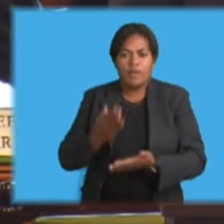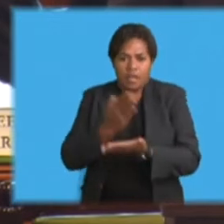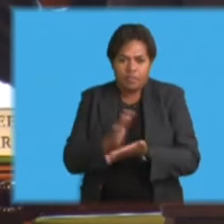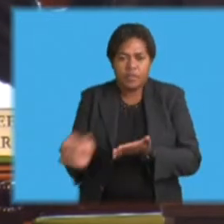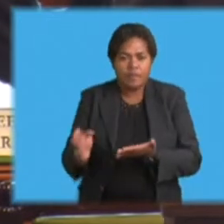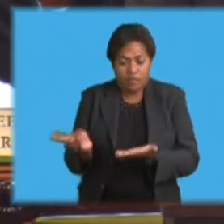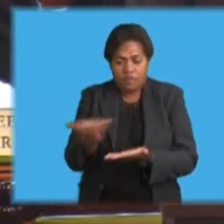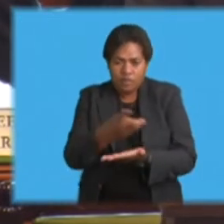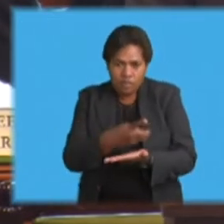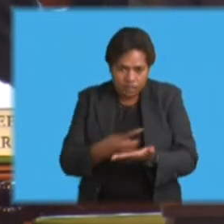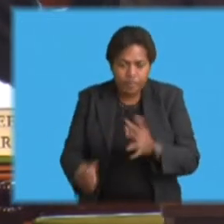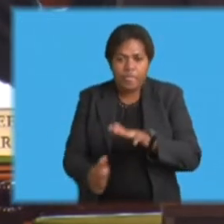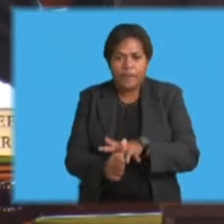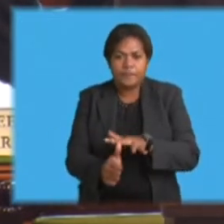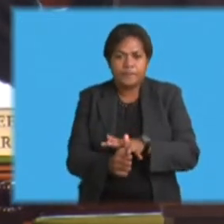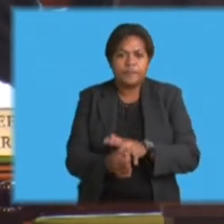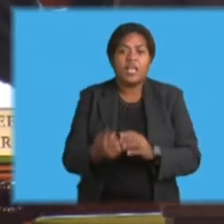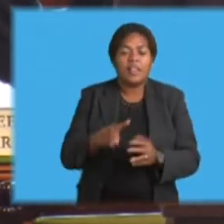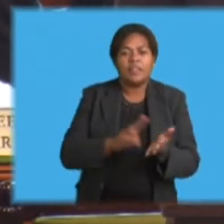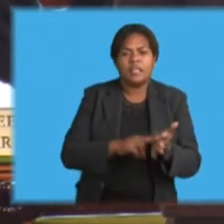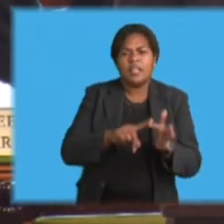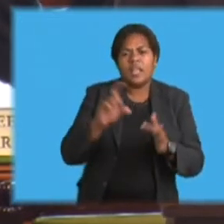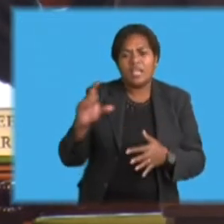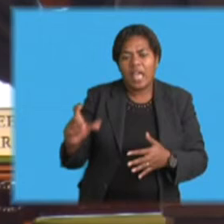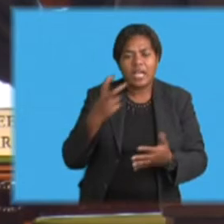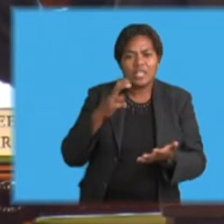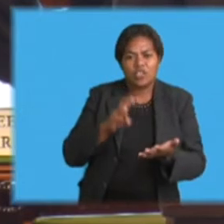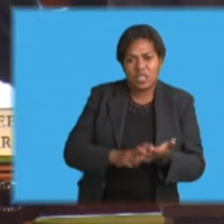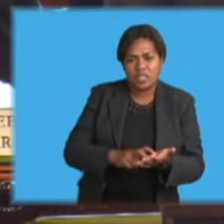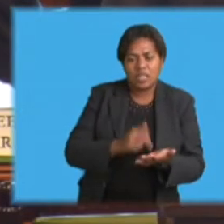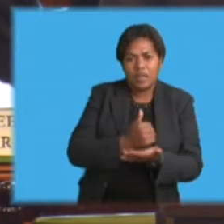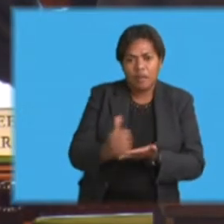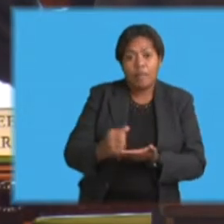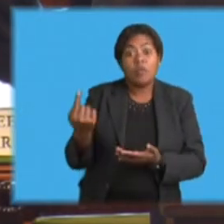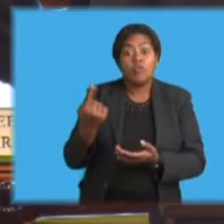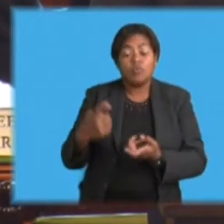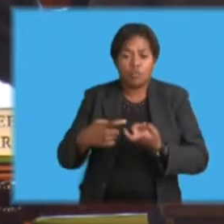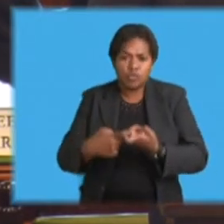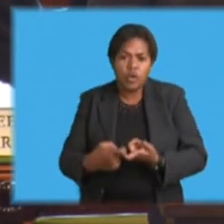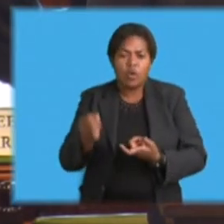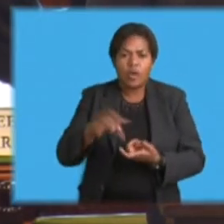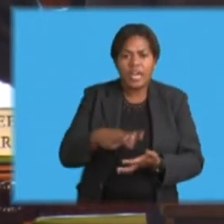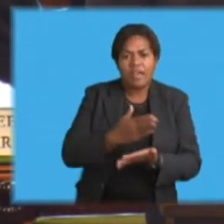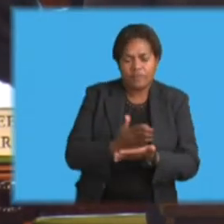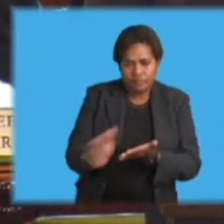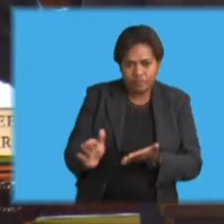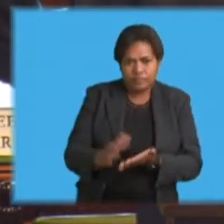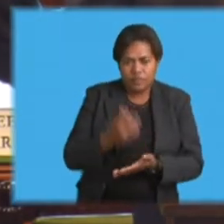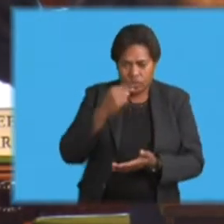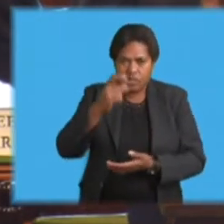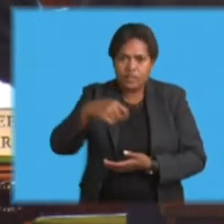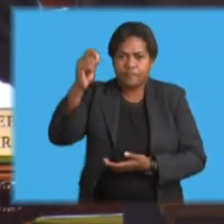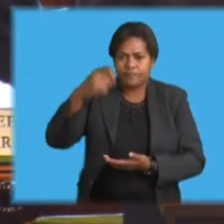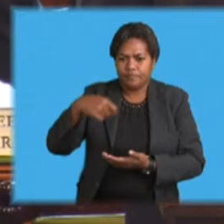access to that data, the NEC numbers, the NEC registration numbers of those that have joined FNPF, we can take their names and their details and